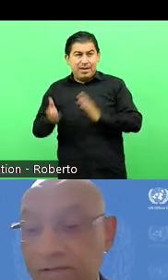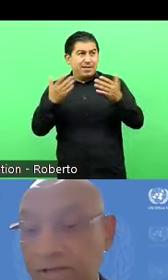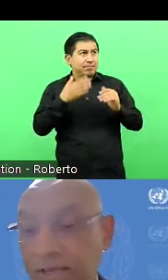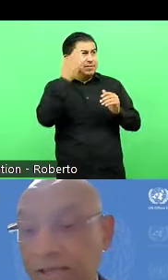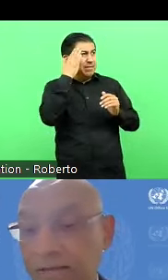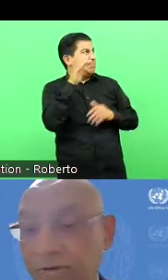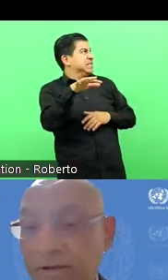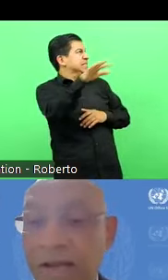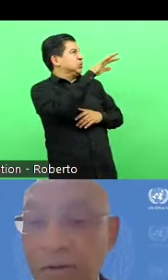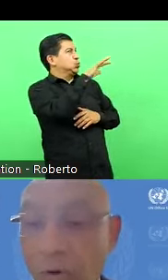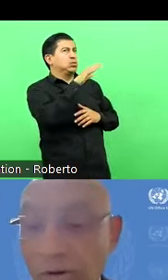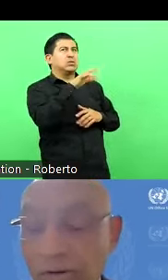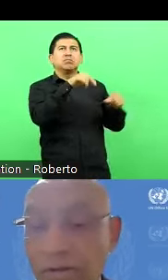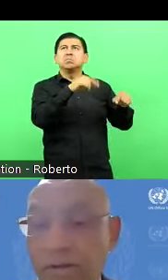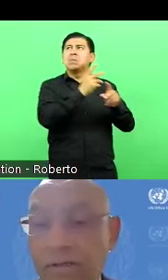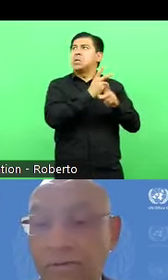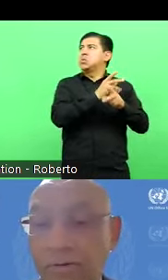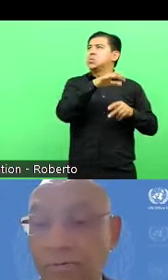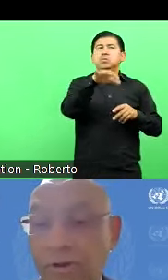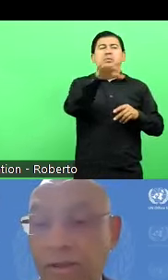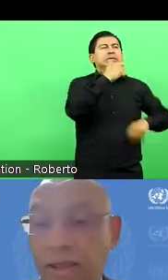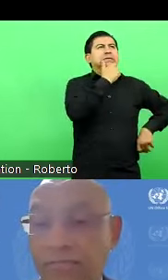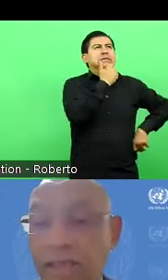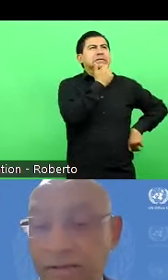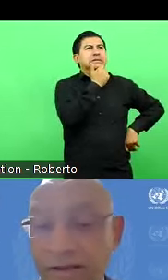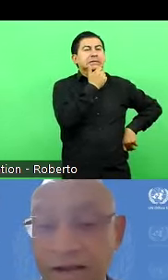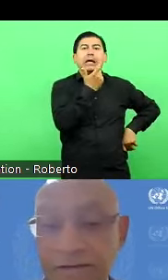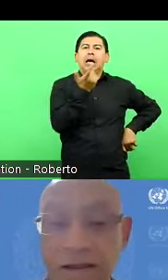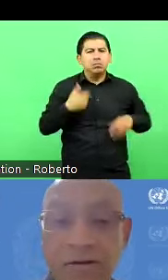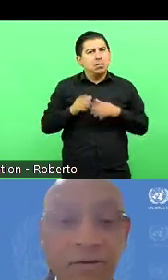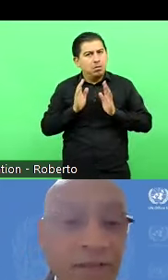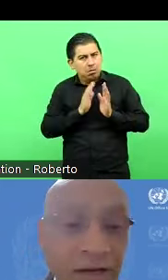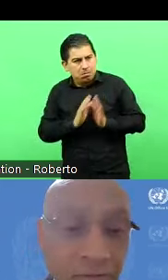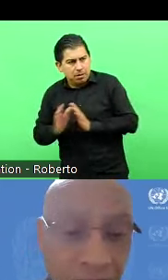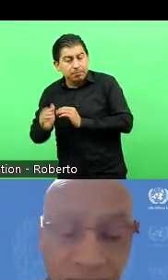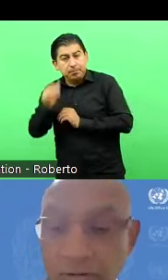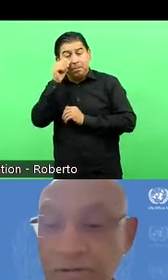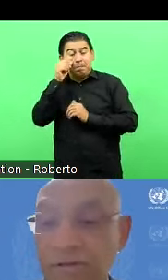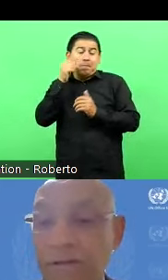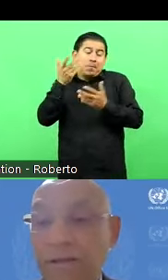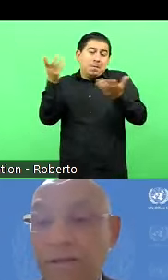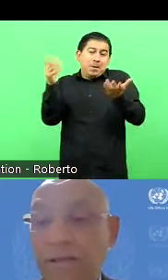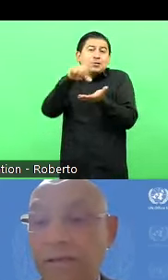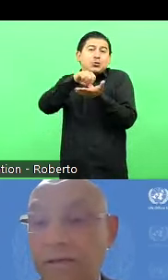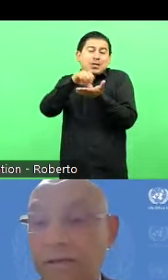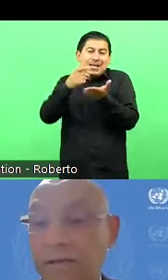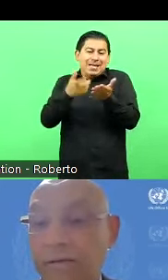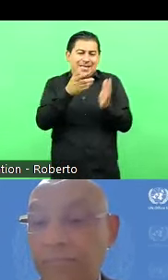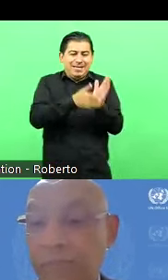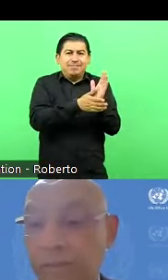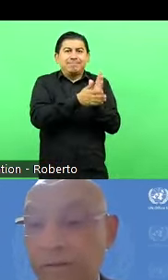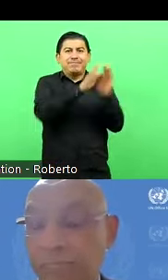established a retaining wall. So if there is a landslide or if that rock falls,